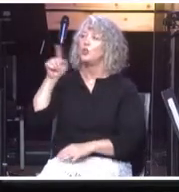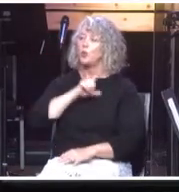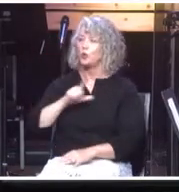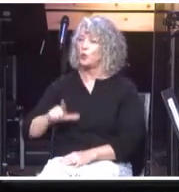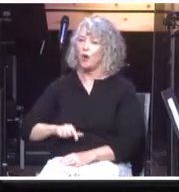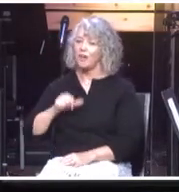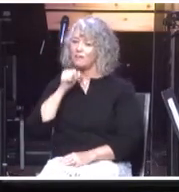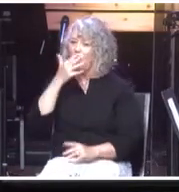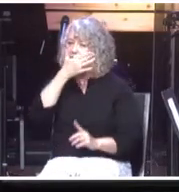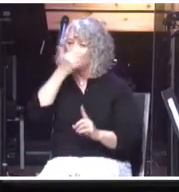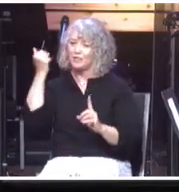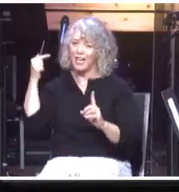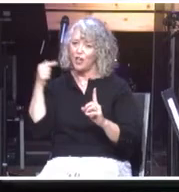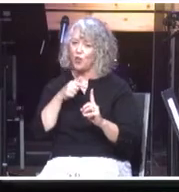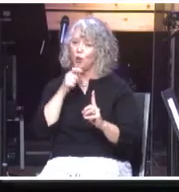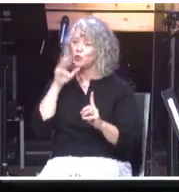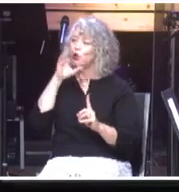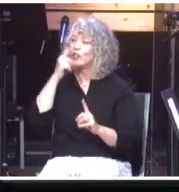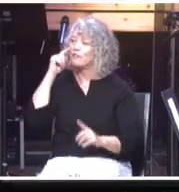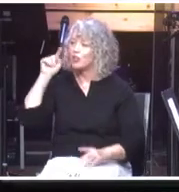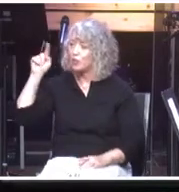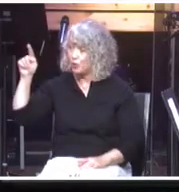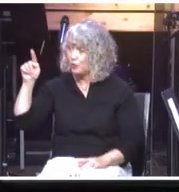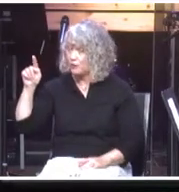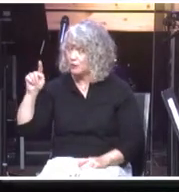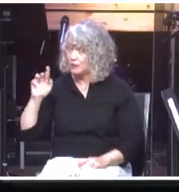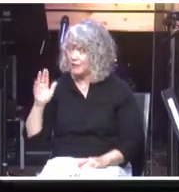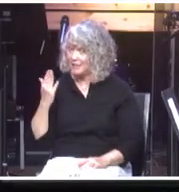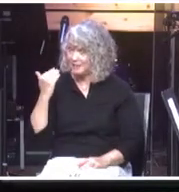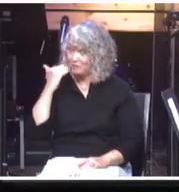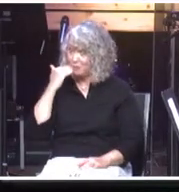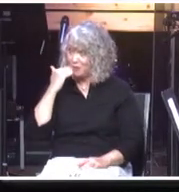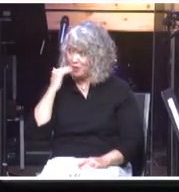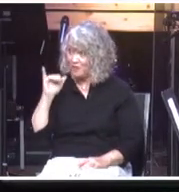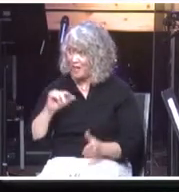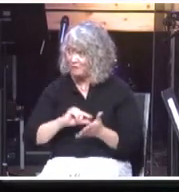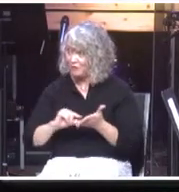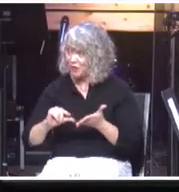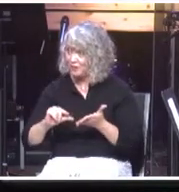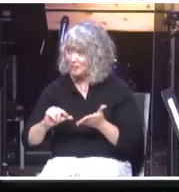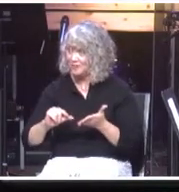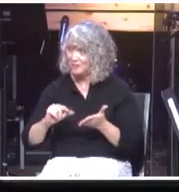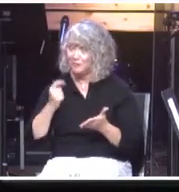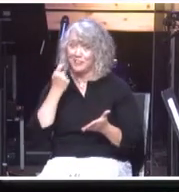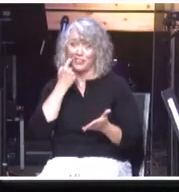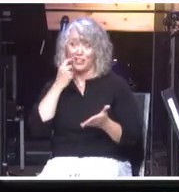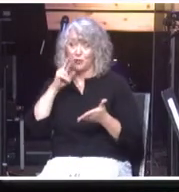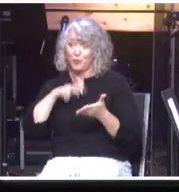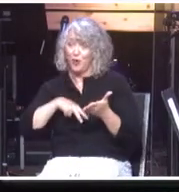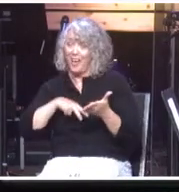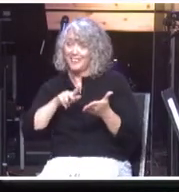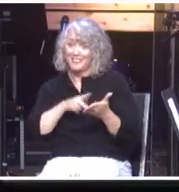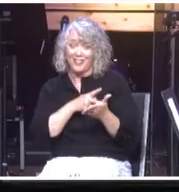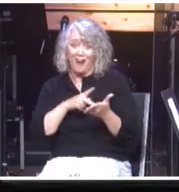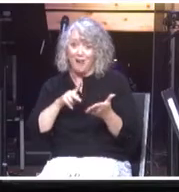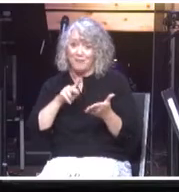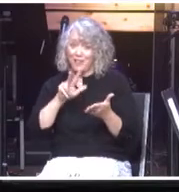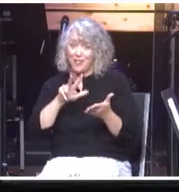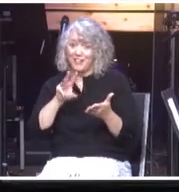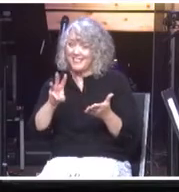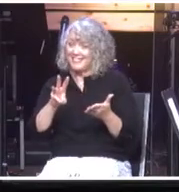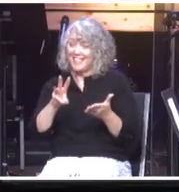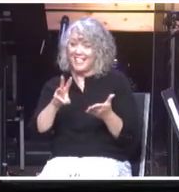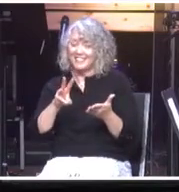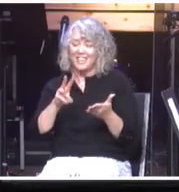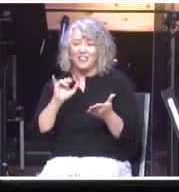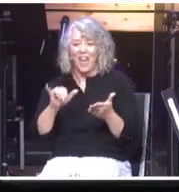forsaken those who seek you." Does that sound familiar? Well, it should, given what we just read in Psalm 36, because it's another